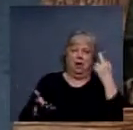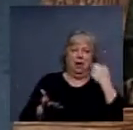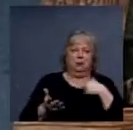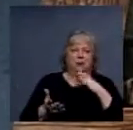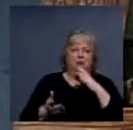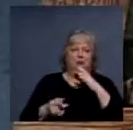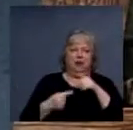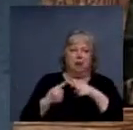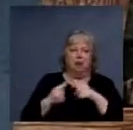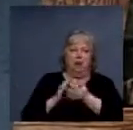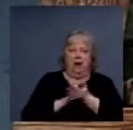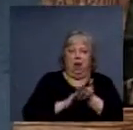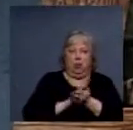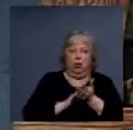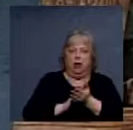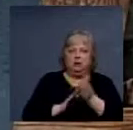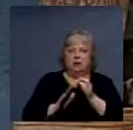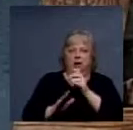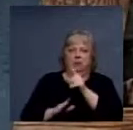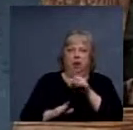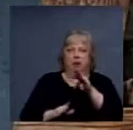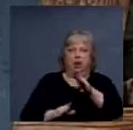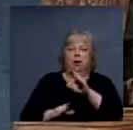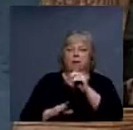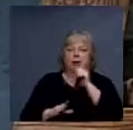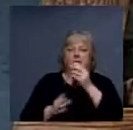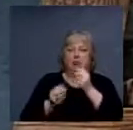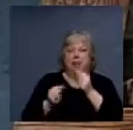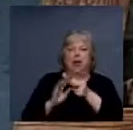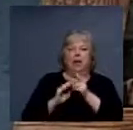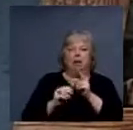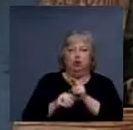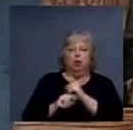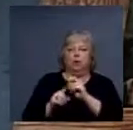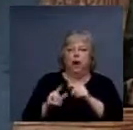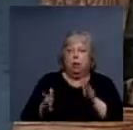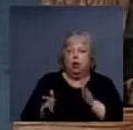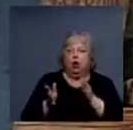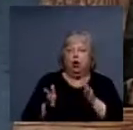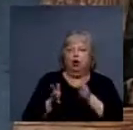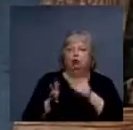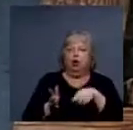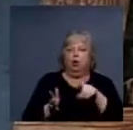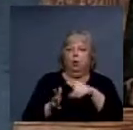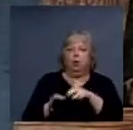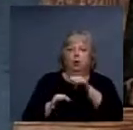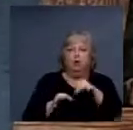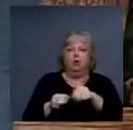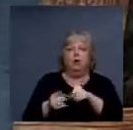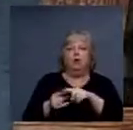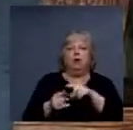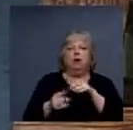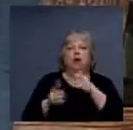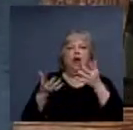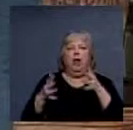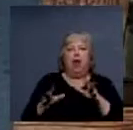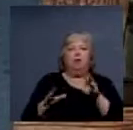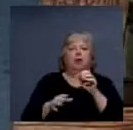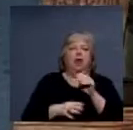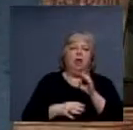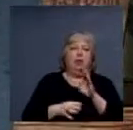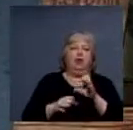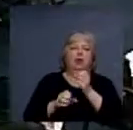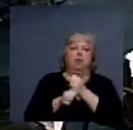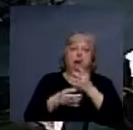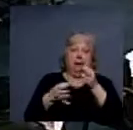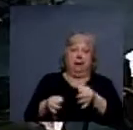about the operation of the club, but I would urge the members to defer this until after this matter has been decided by the ABC